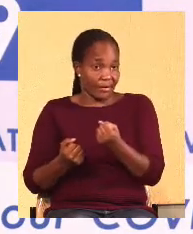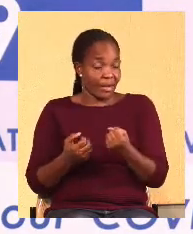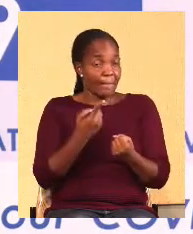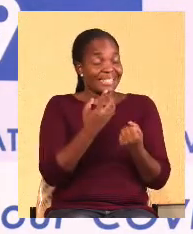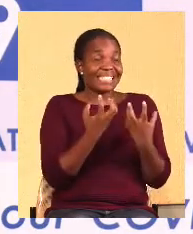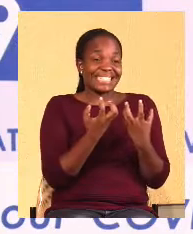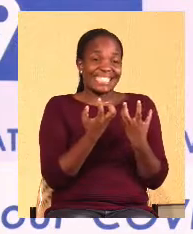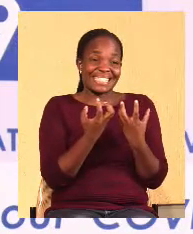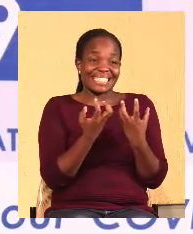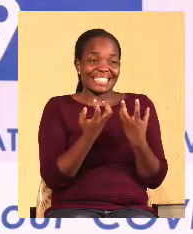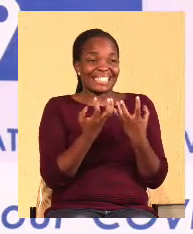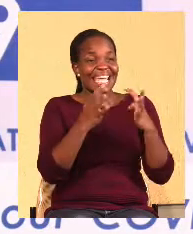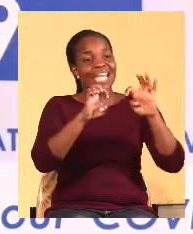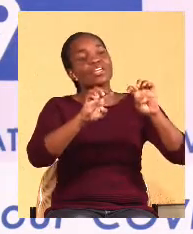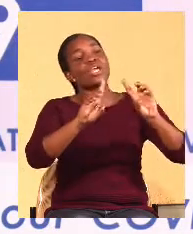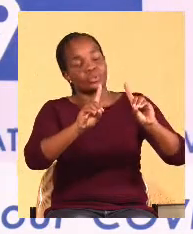around